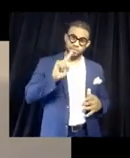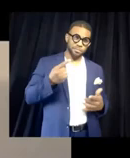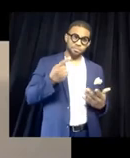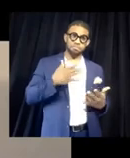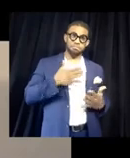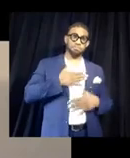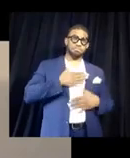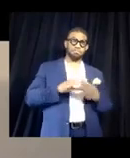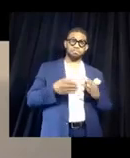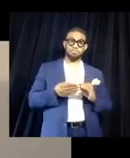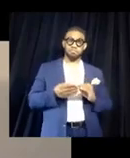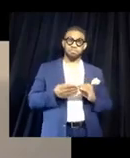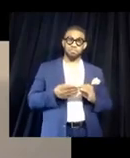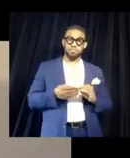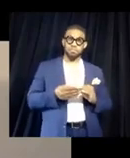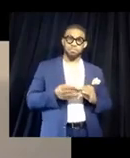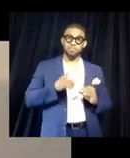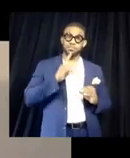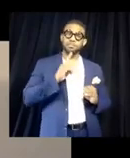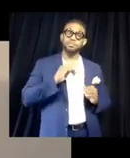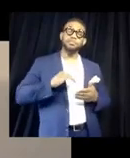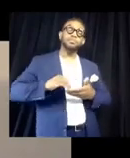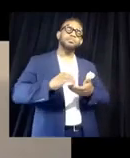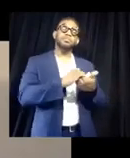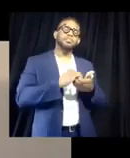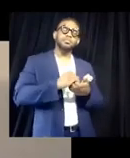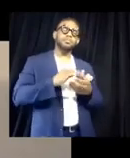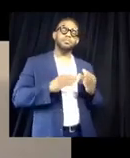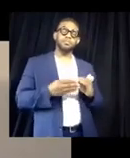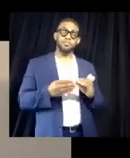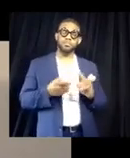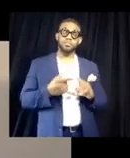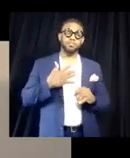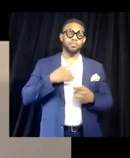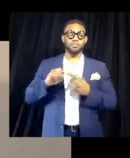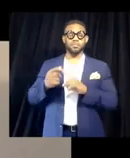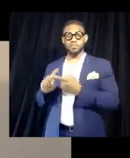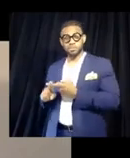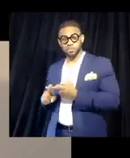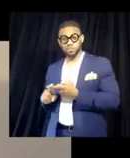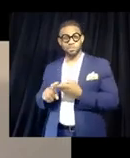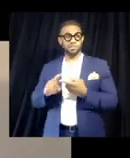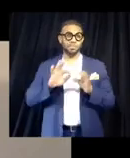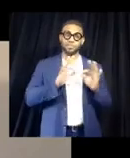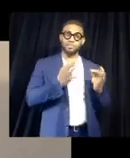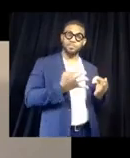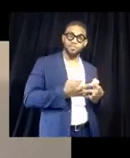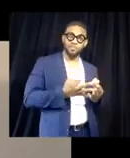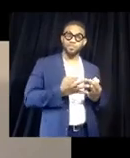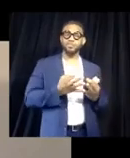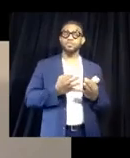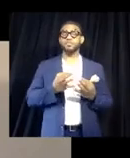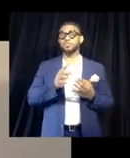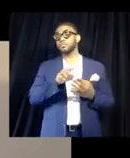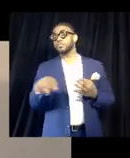is not just my story. It is a collective story from my friends, my